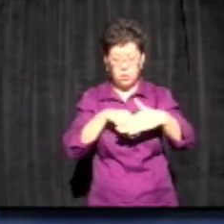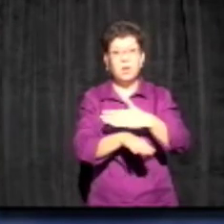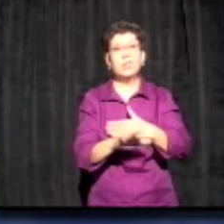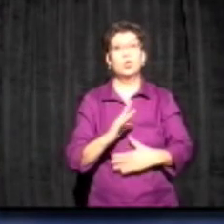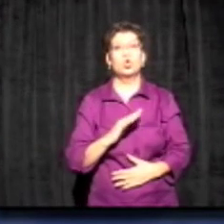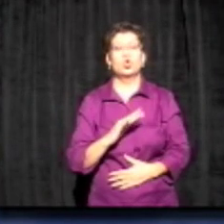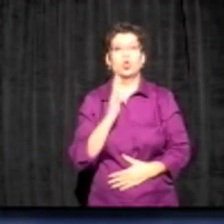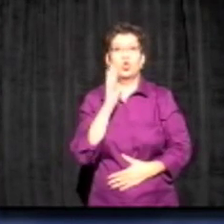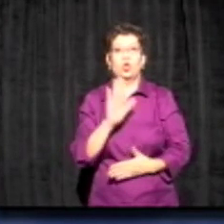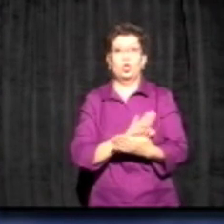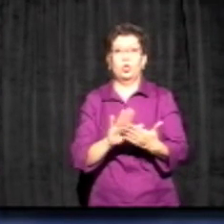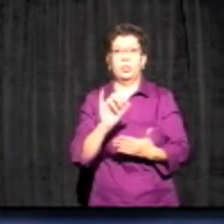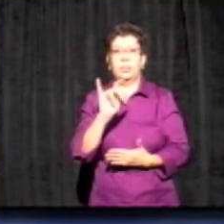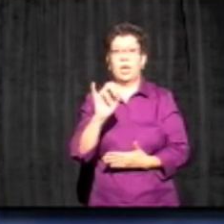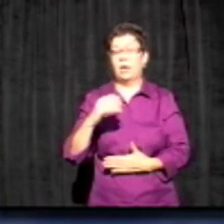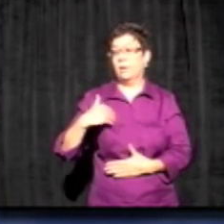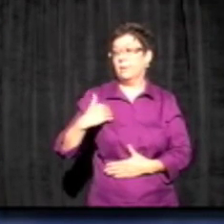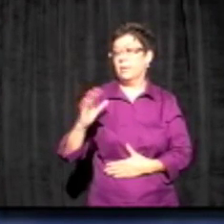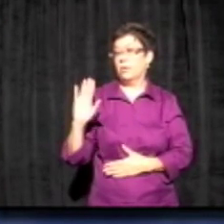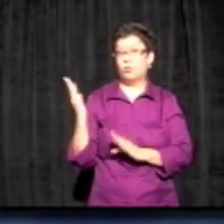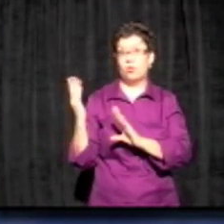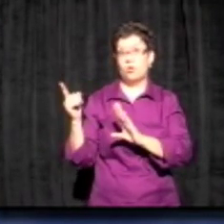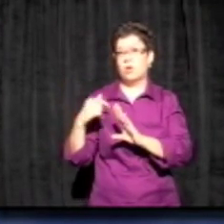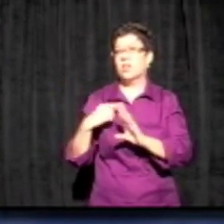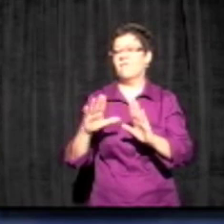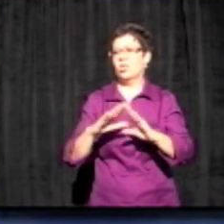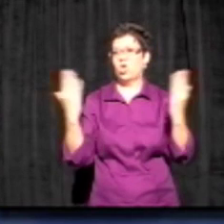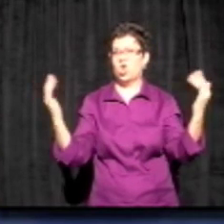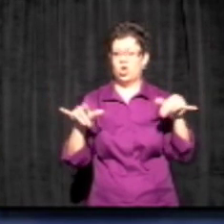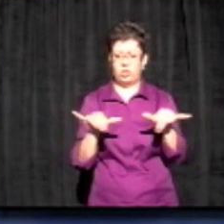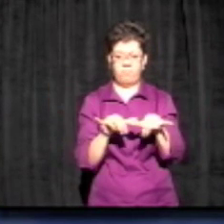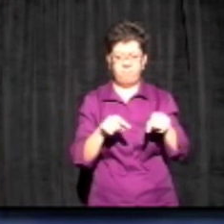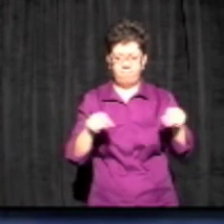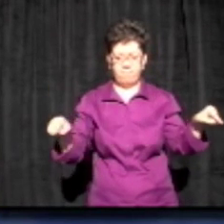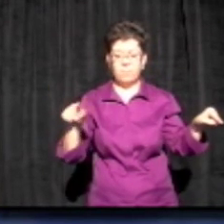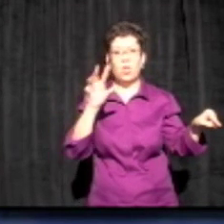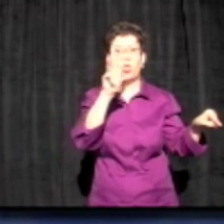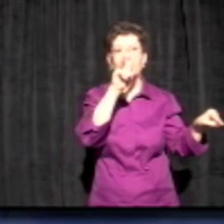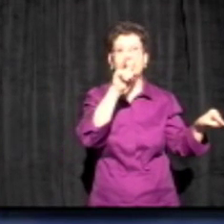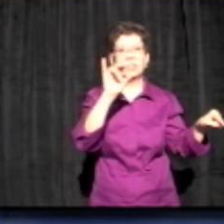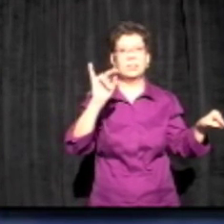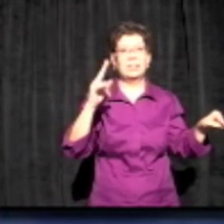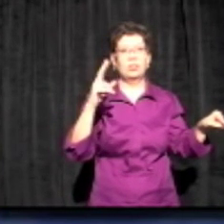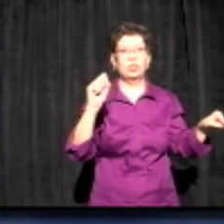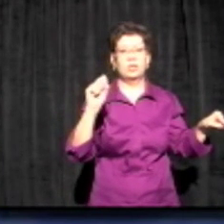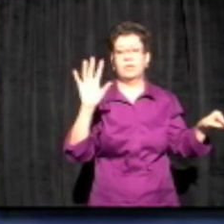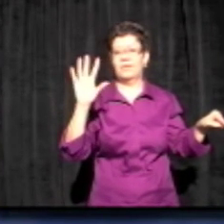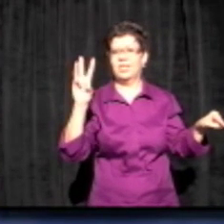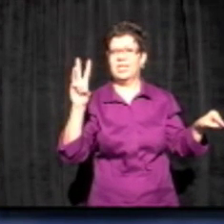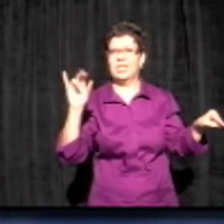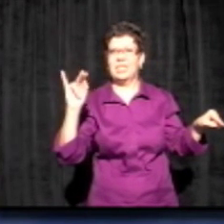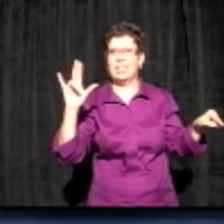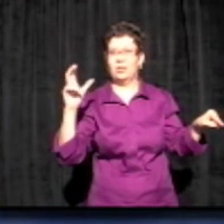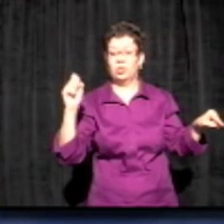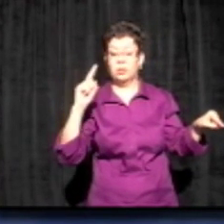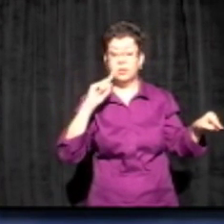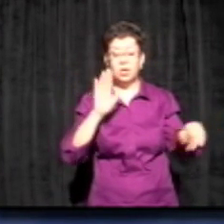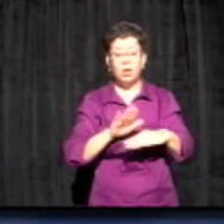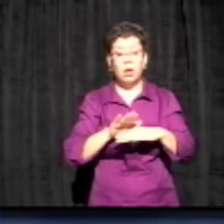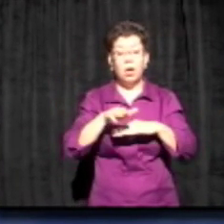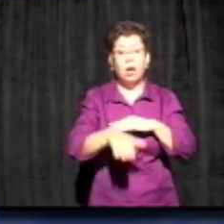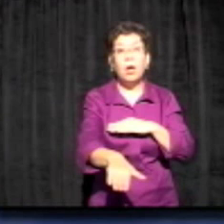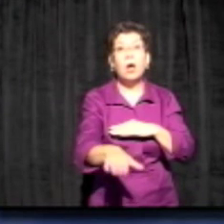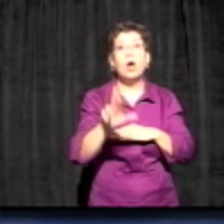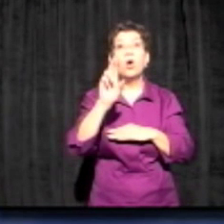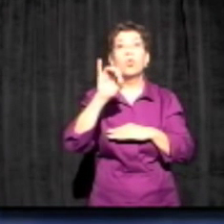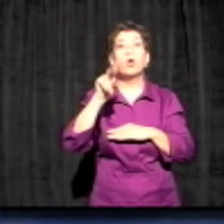The side door provides a large door opening, 36 inches by 56 inches, and the ramp provides up to a